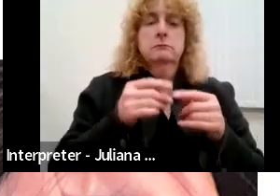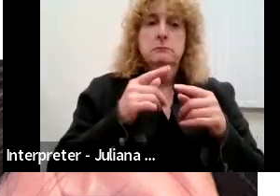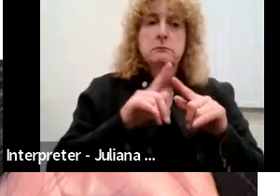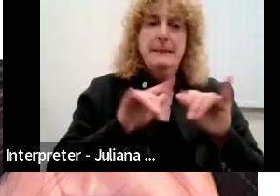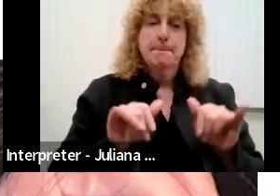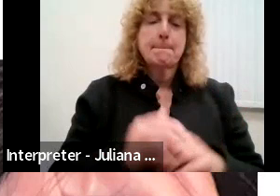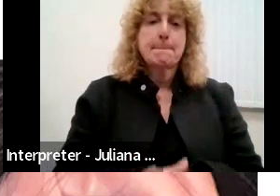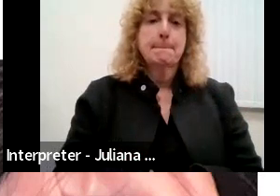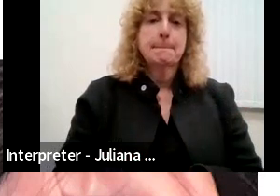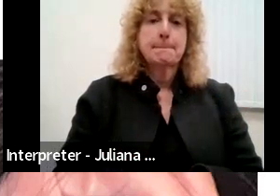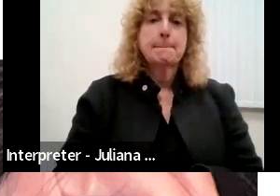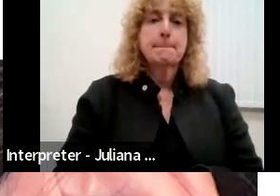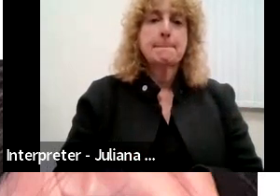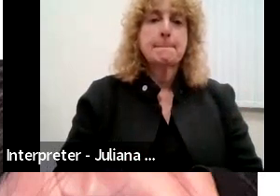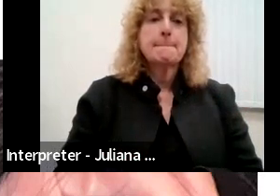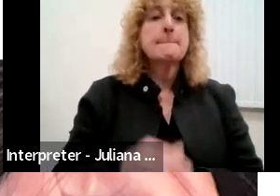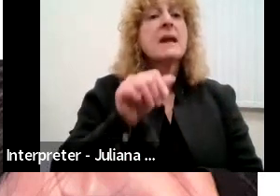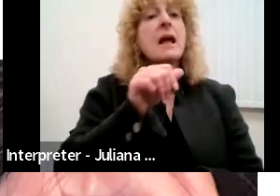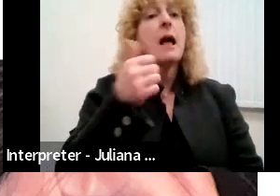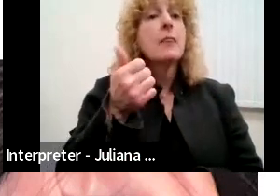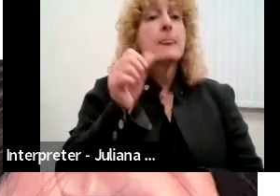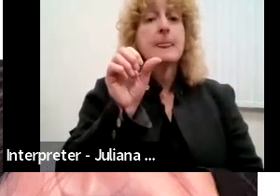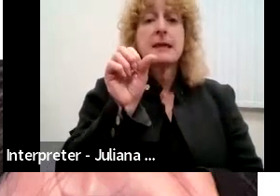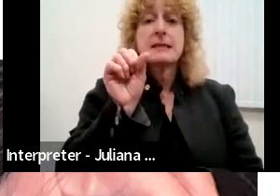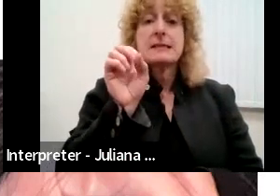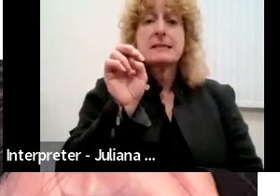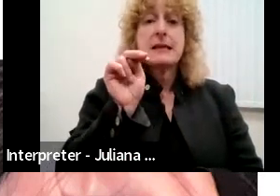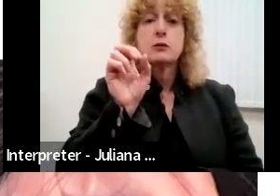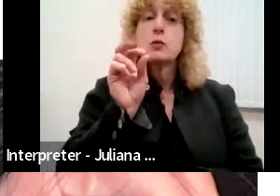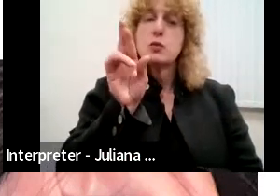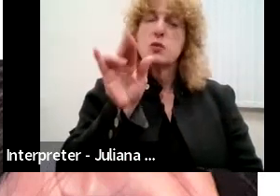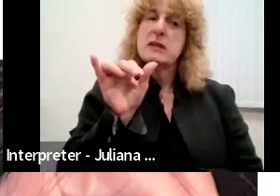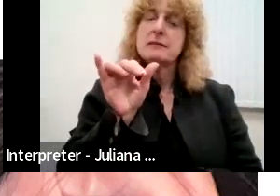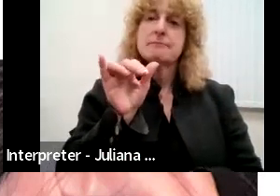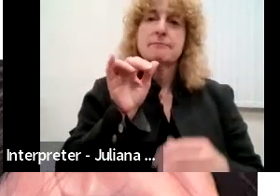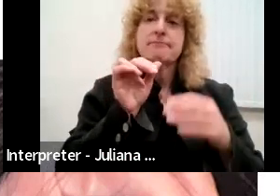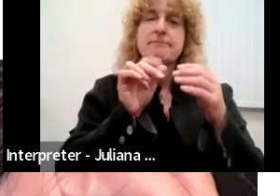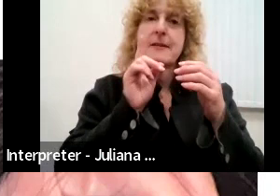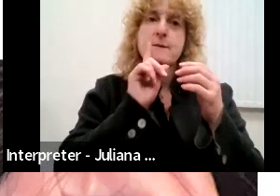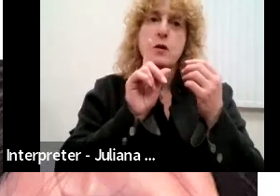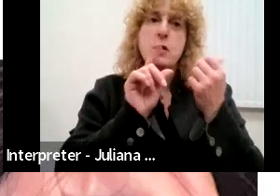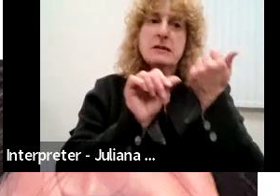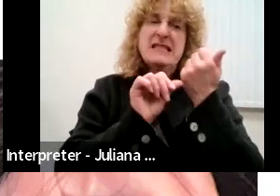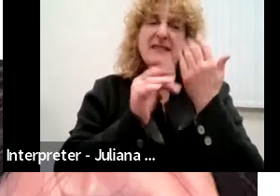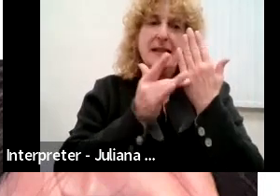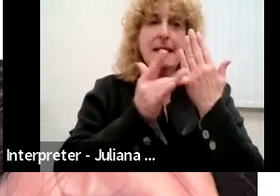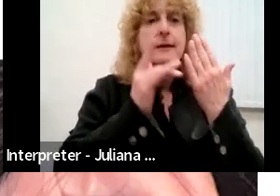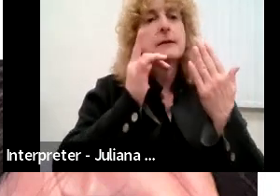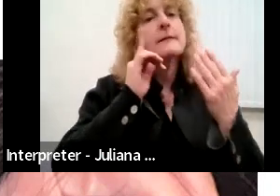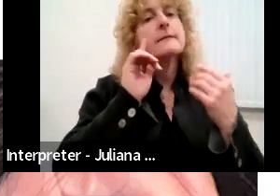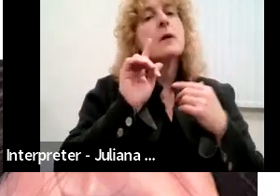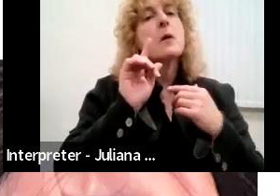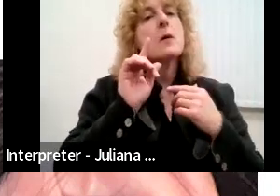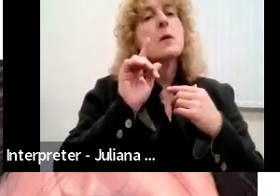So another sensory another AT for sensory for hearing sensory would be